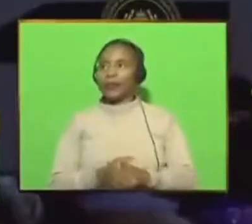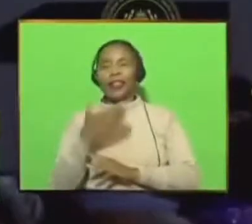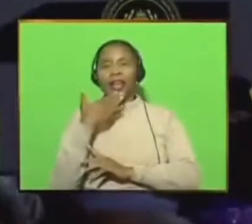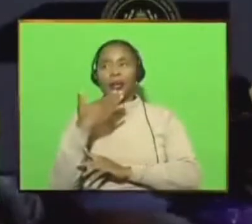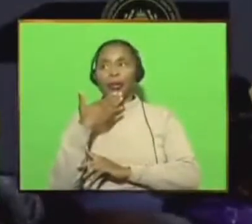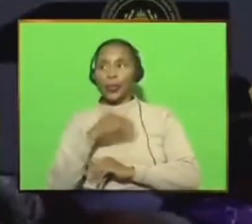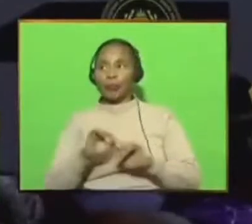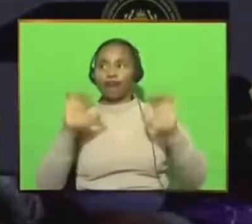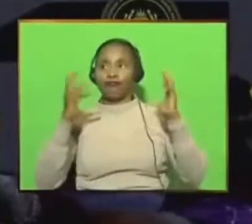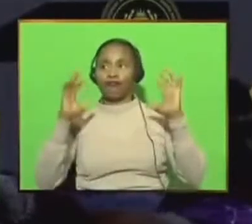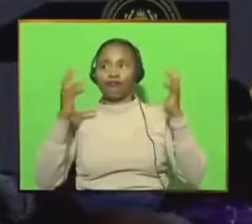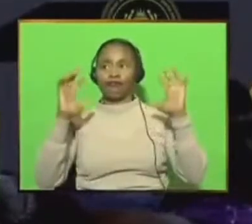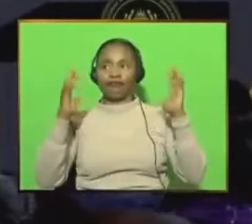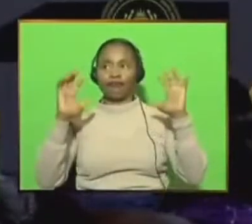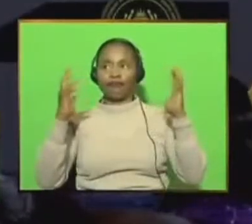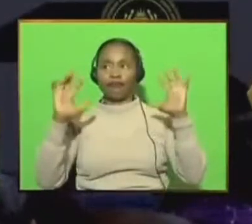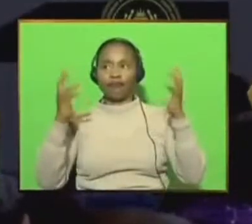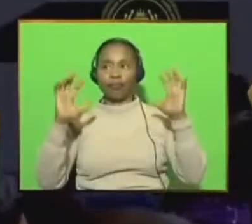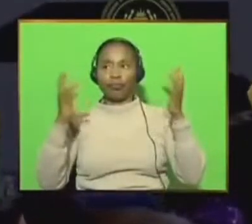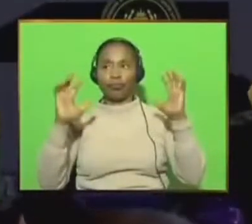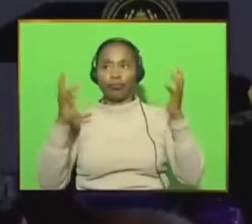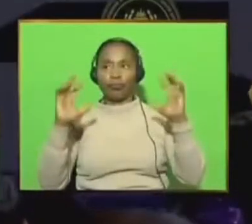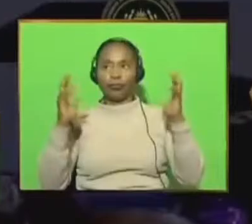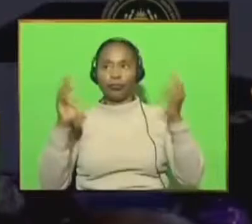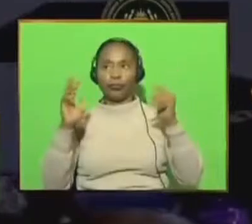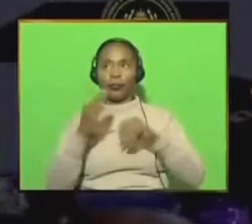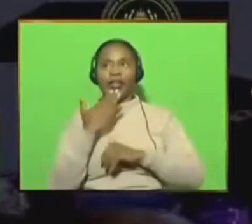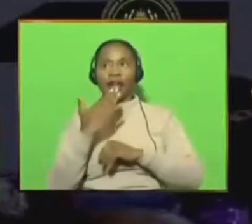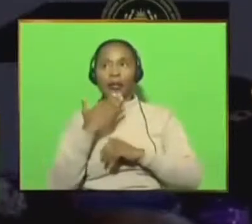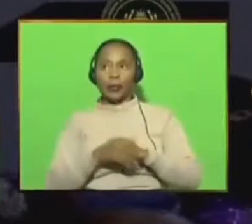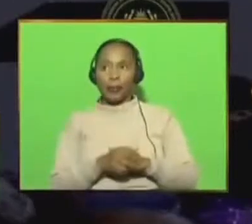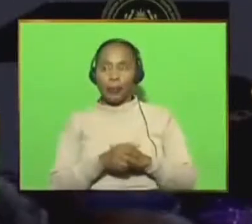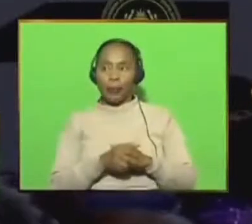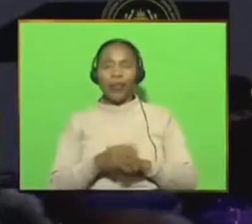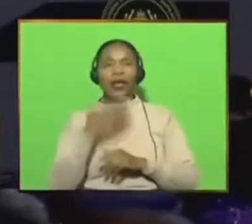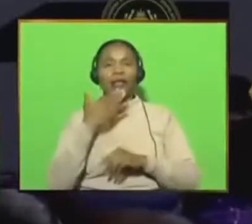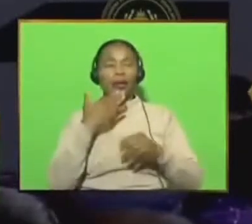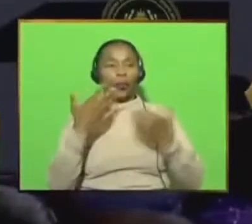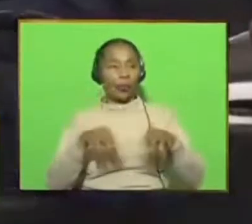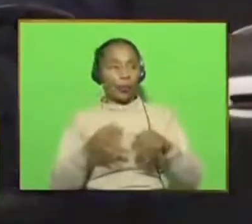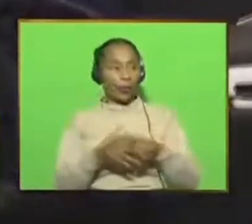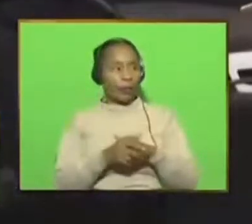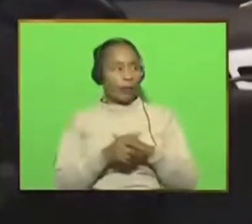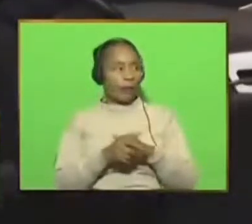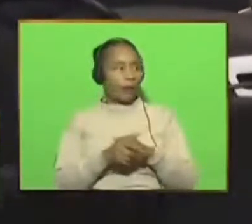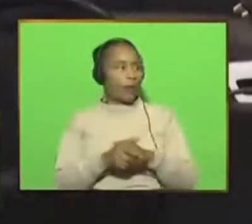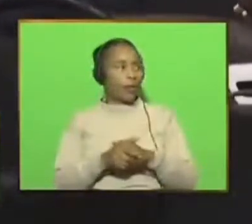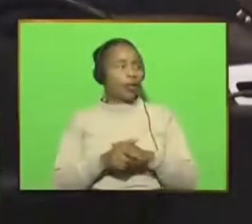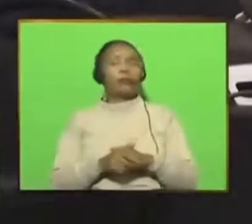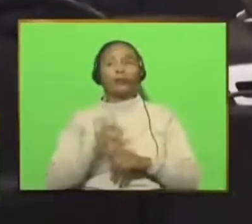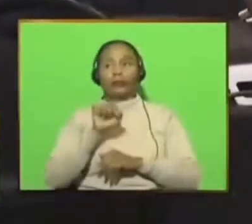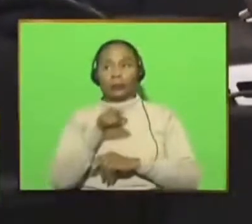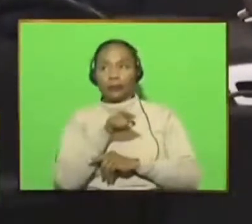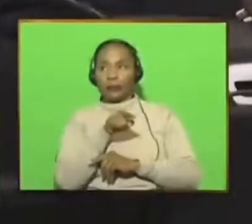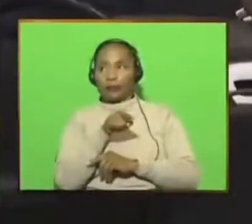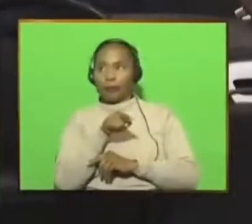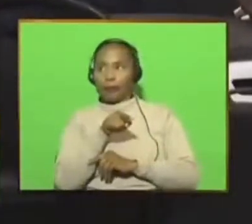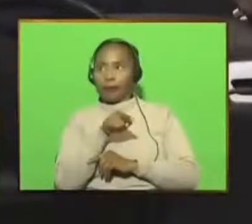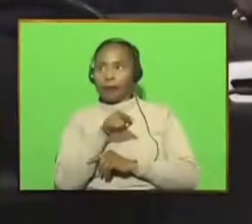In addition to that, these rules are not just rules that have been created by the Chief Justice. They emanate from the